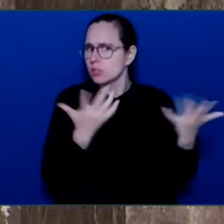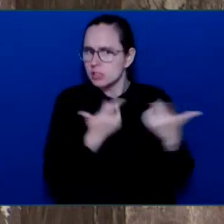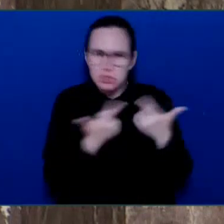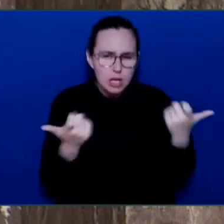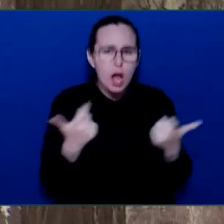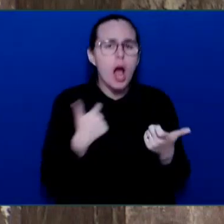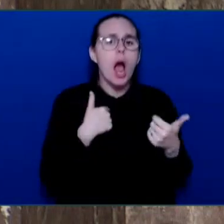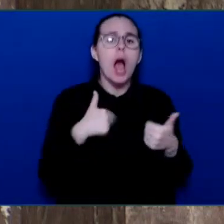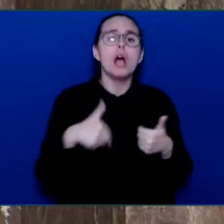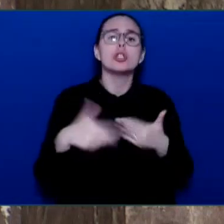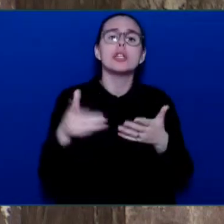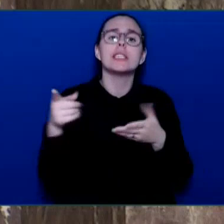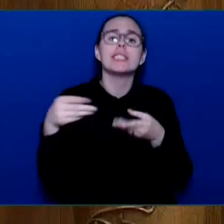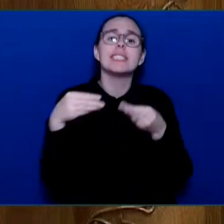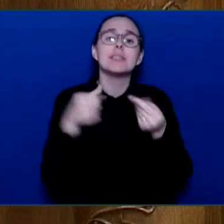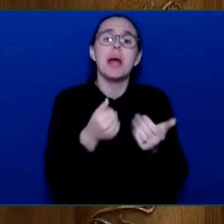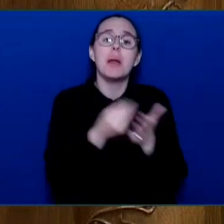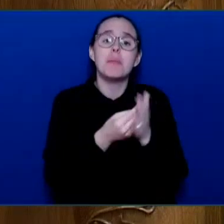communities.